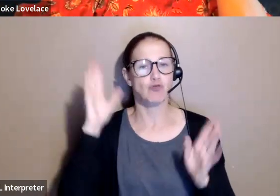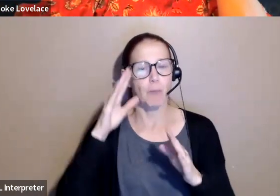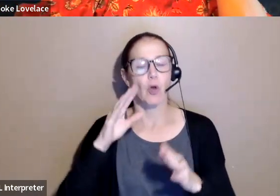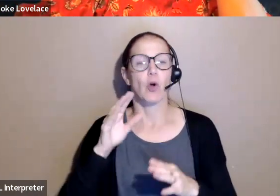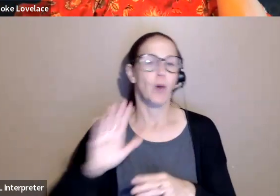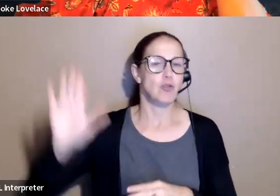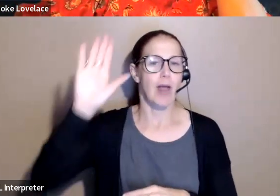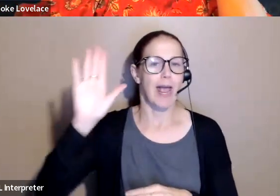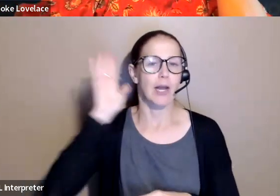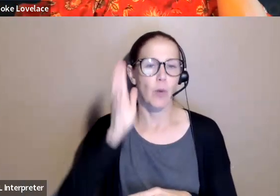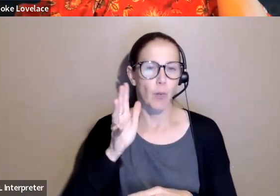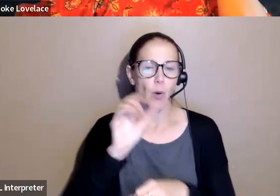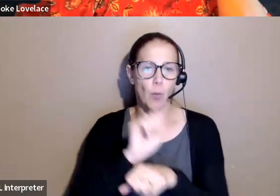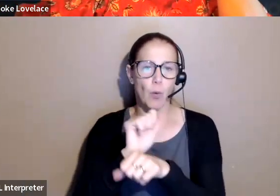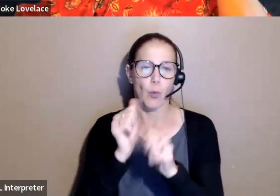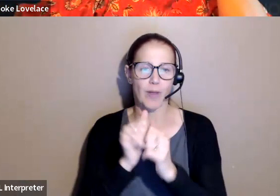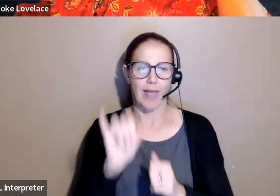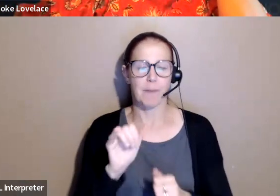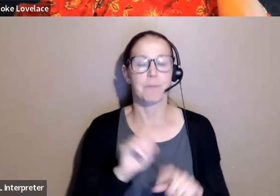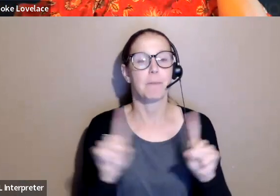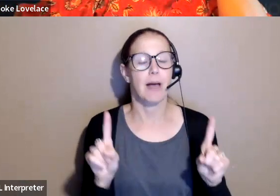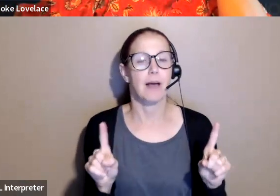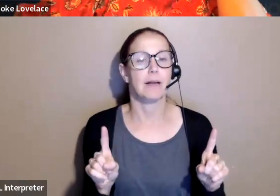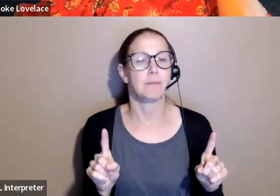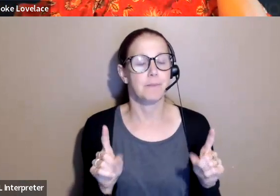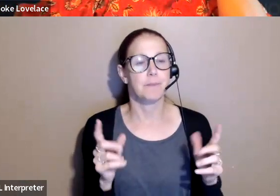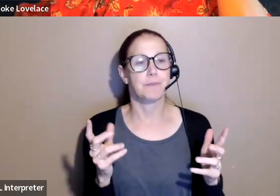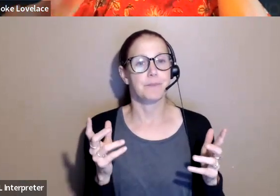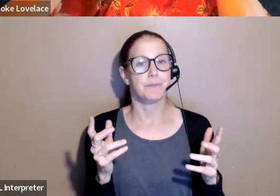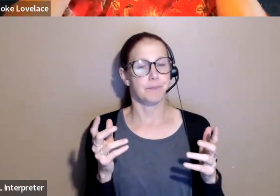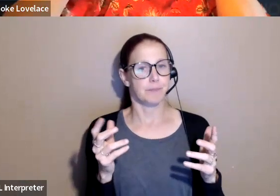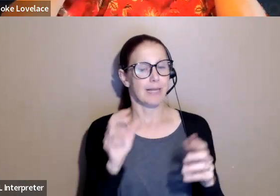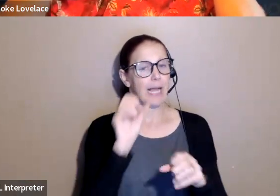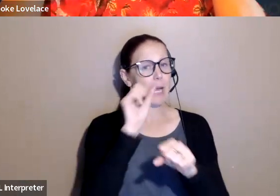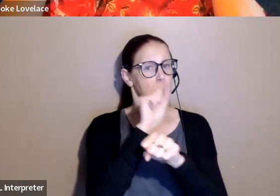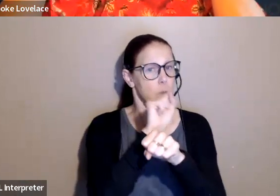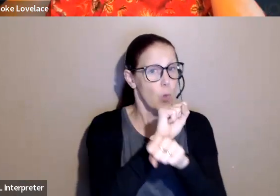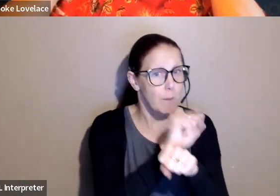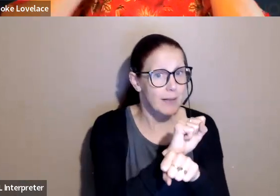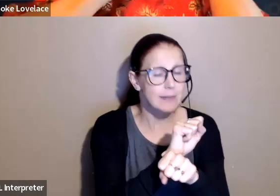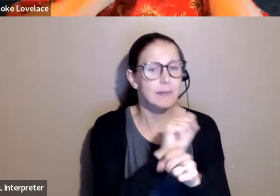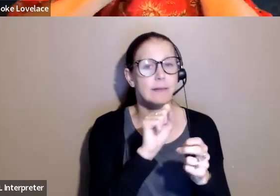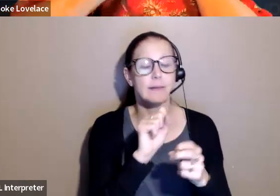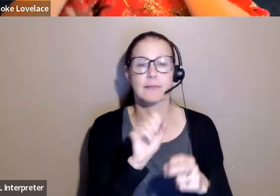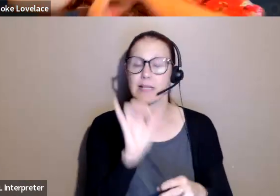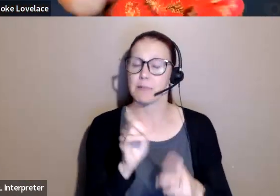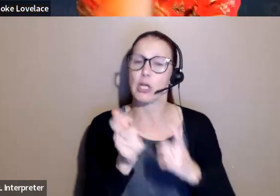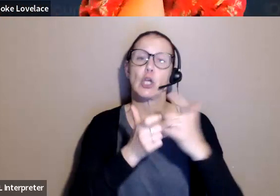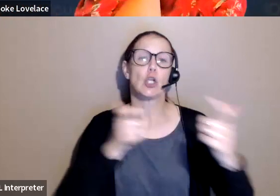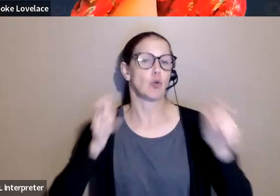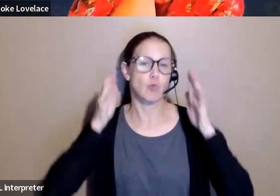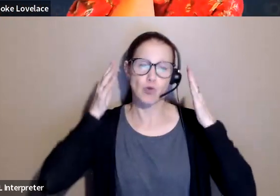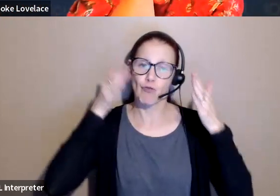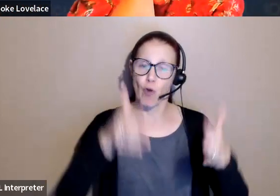hand and we'll work on that. But I would just say that employment and has been a huge